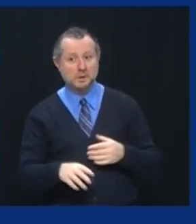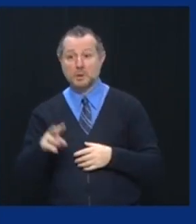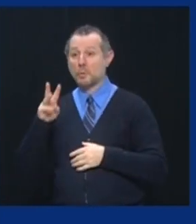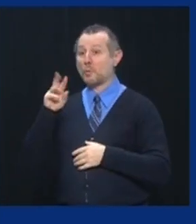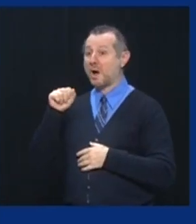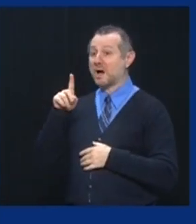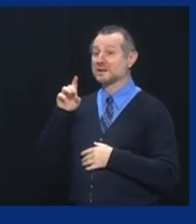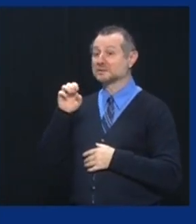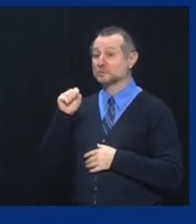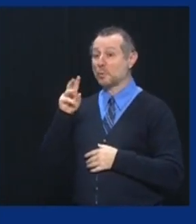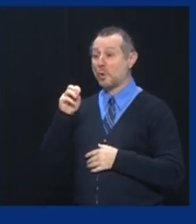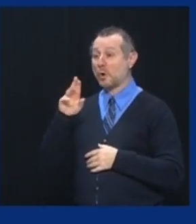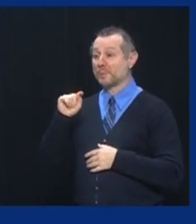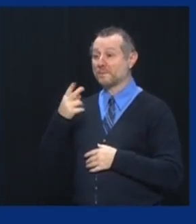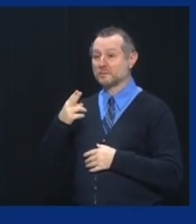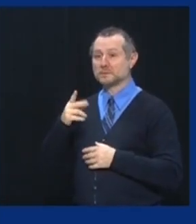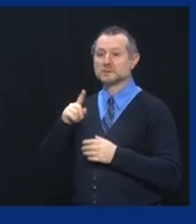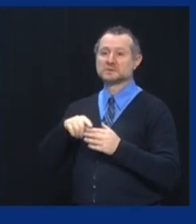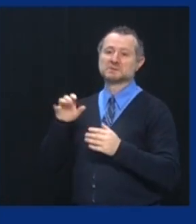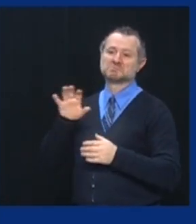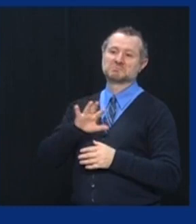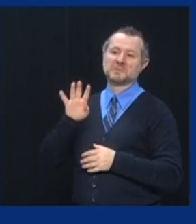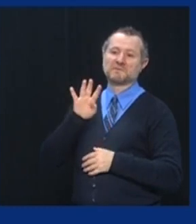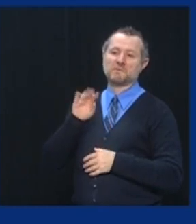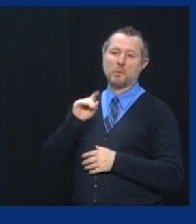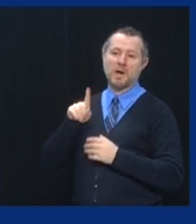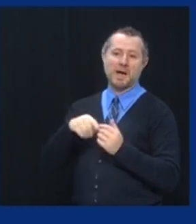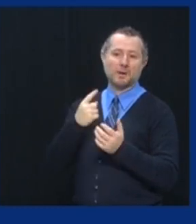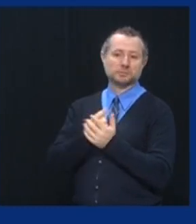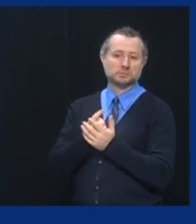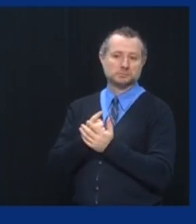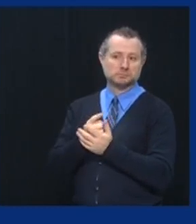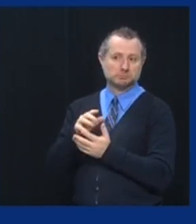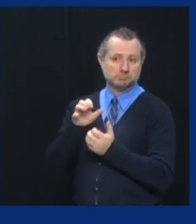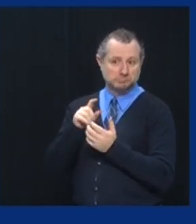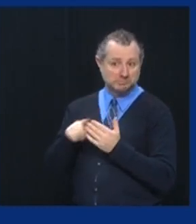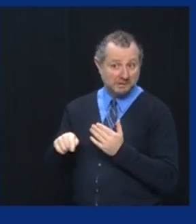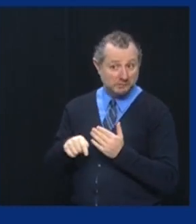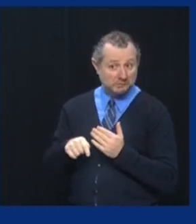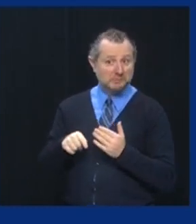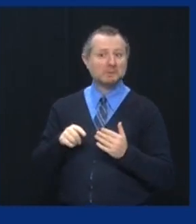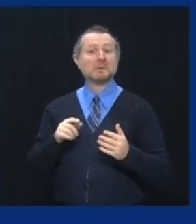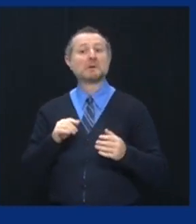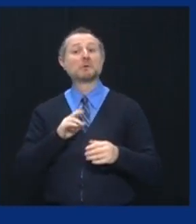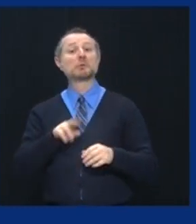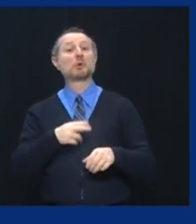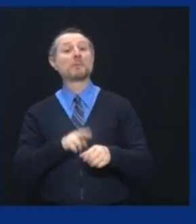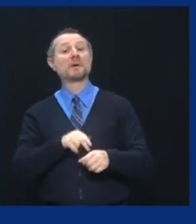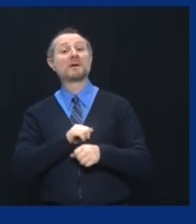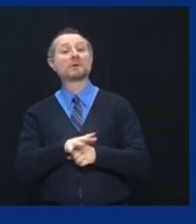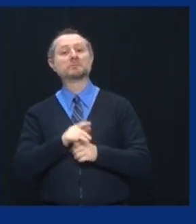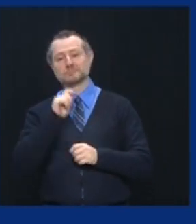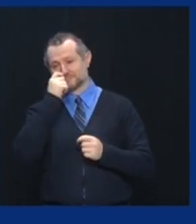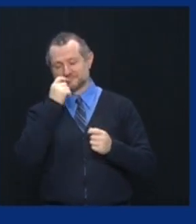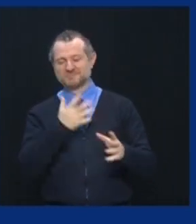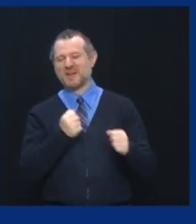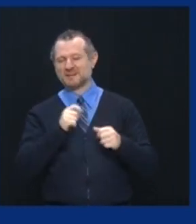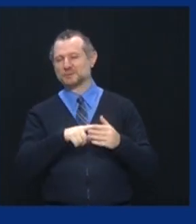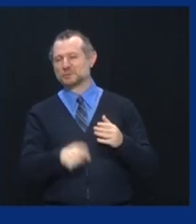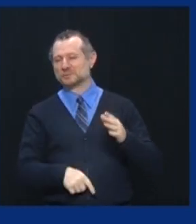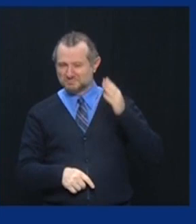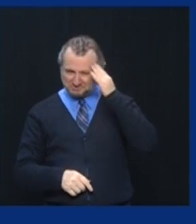about 40 hours to do a test. As you know, the normal COVID test is very quick. So it is a